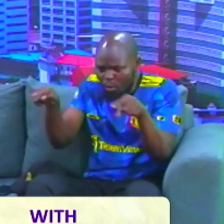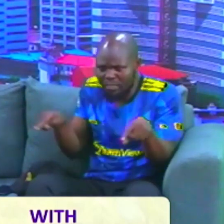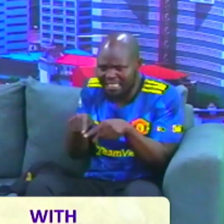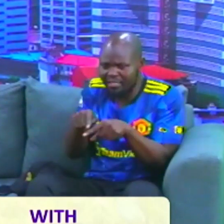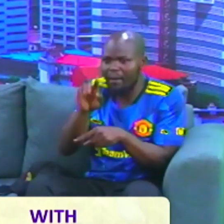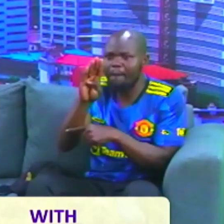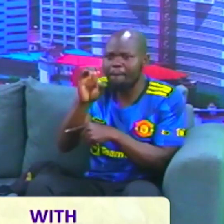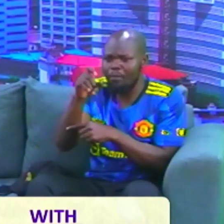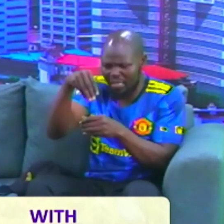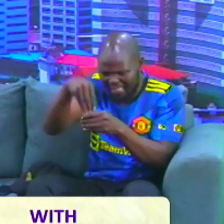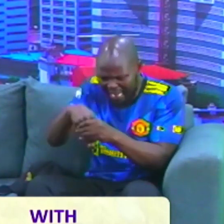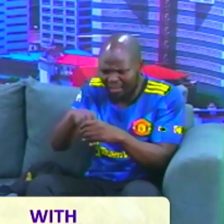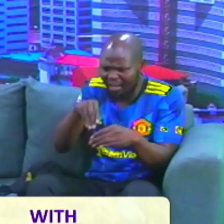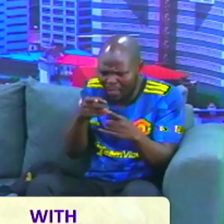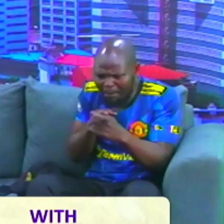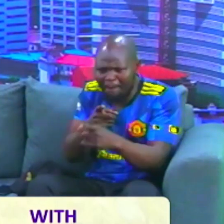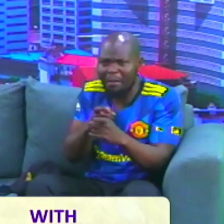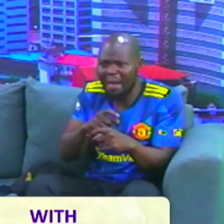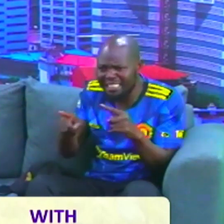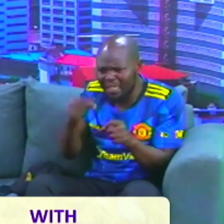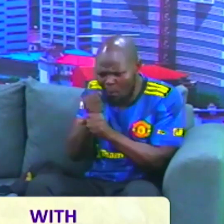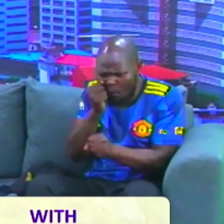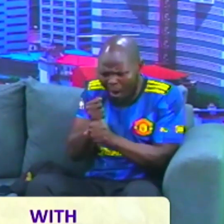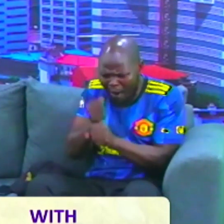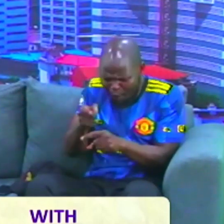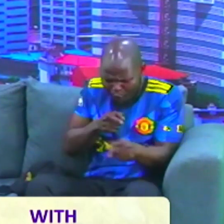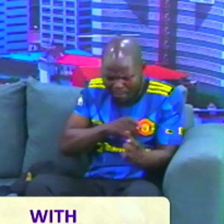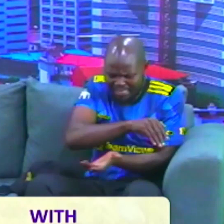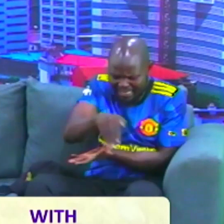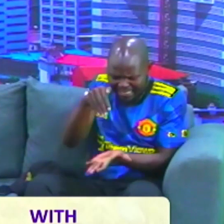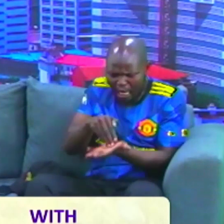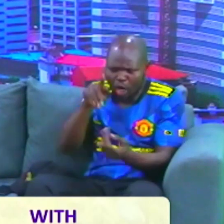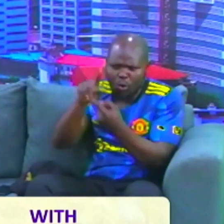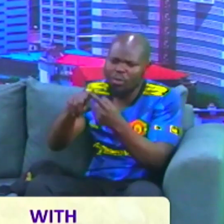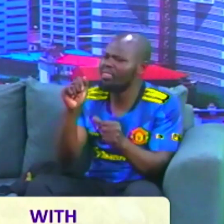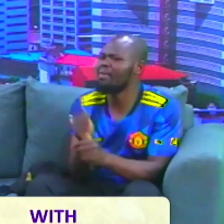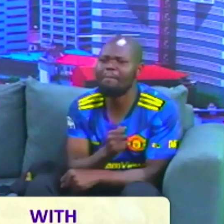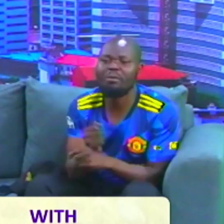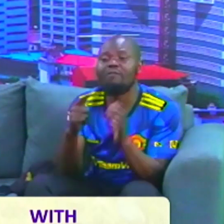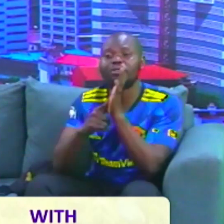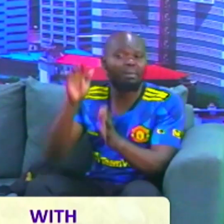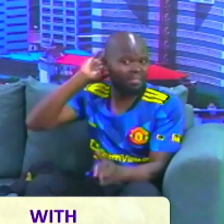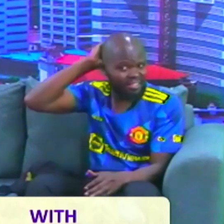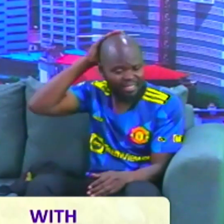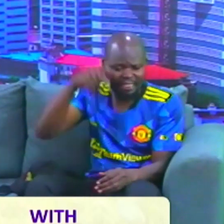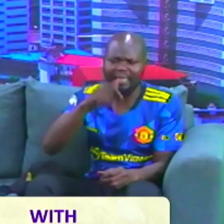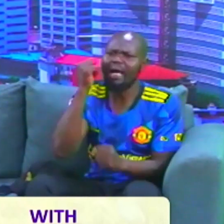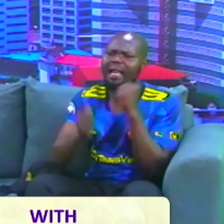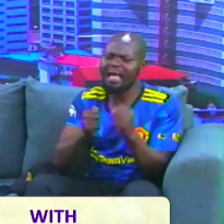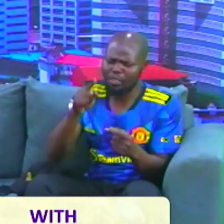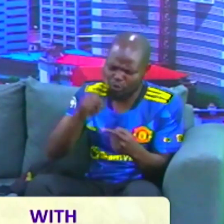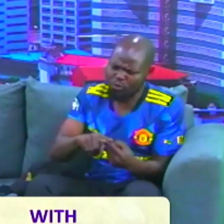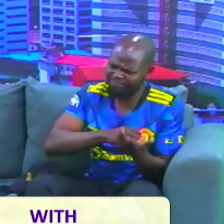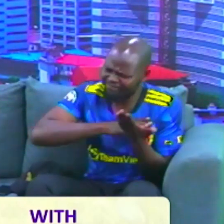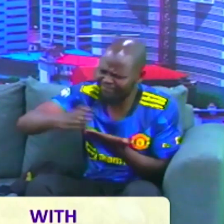when you were who has been prone to a lot of injury. And I think that adding Højlund to this fixture is going to help with